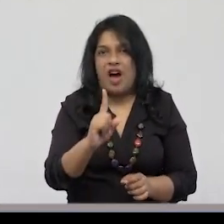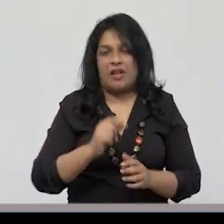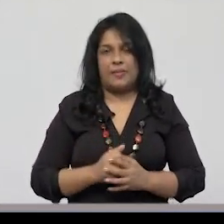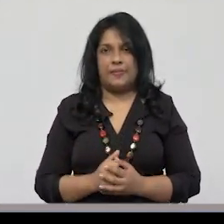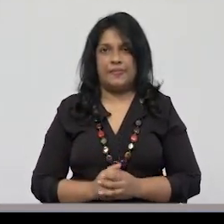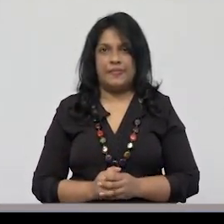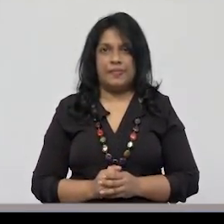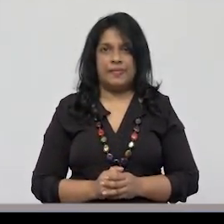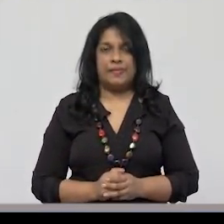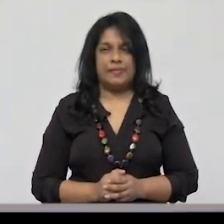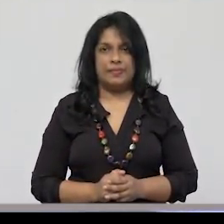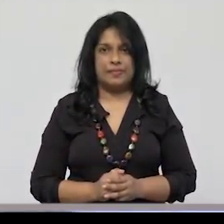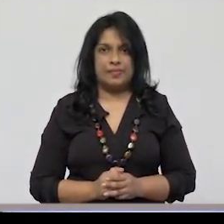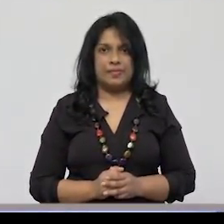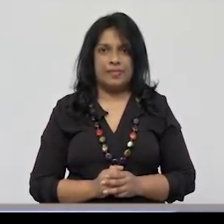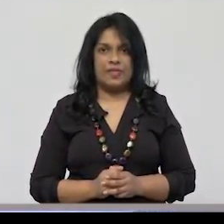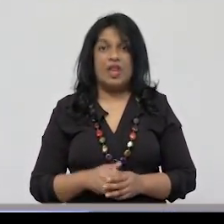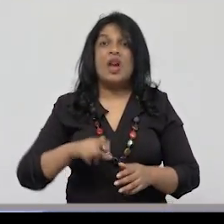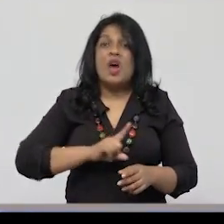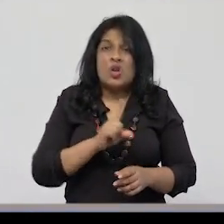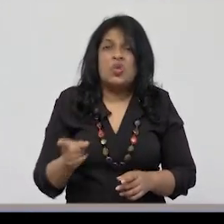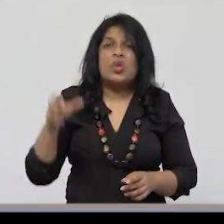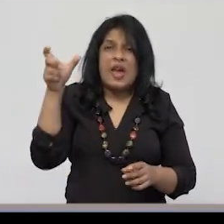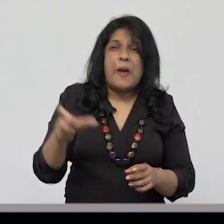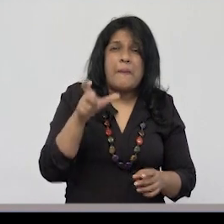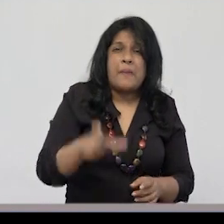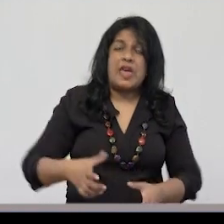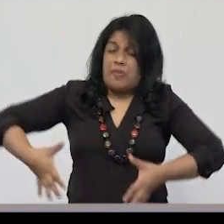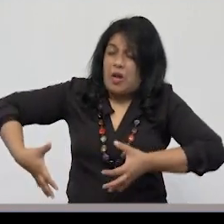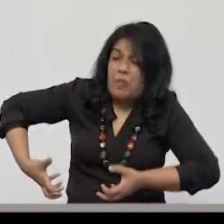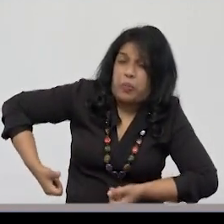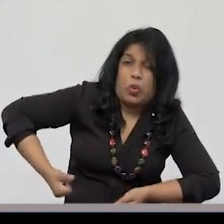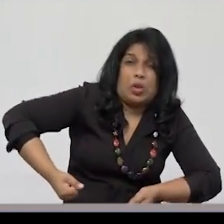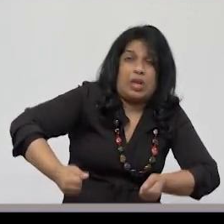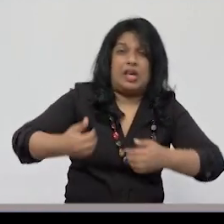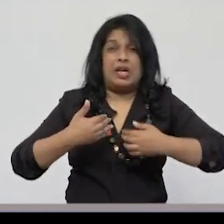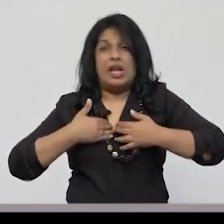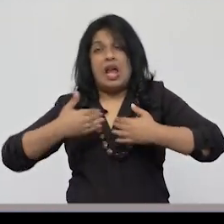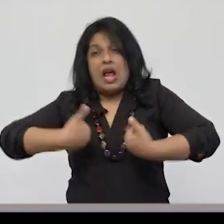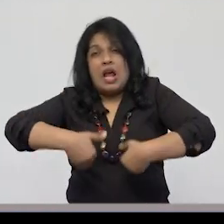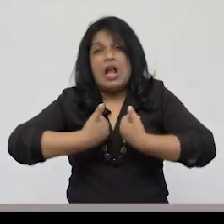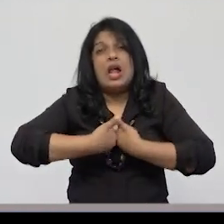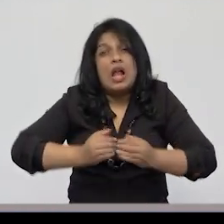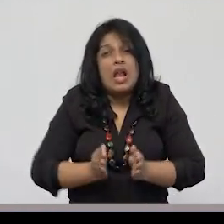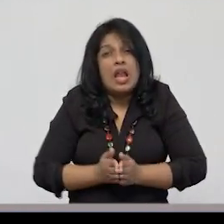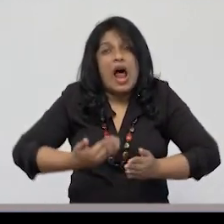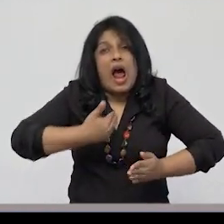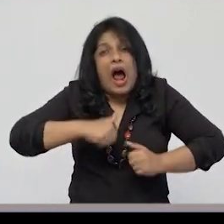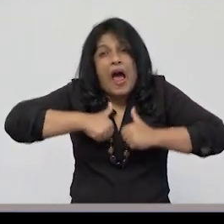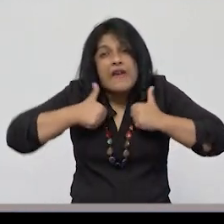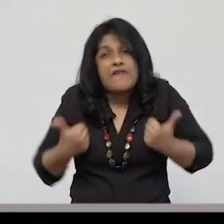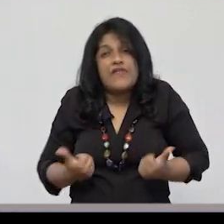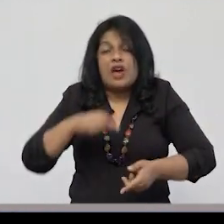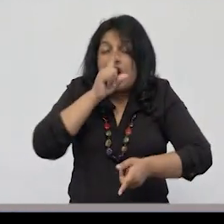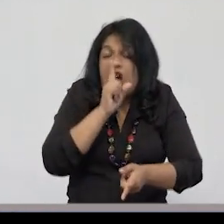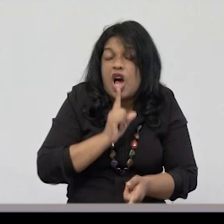finances. You're giving up on your future. You're just resigning. Why? You're pulling alone. It's a